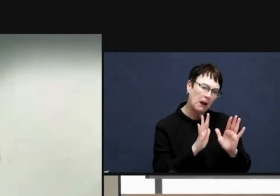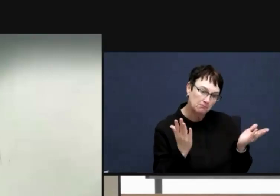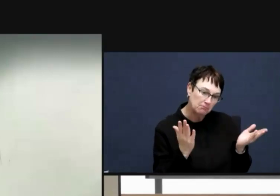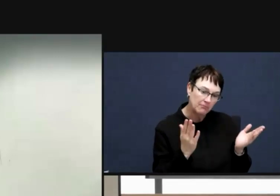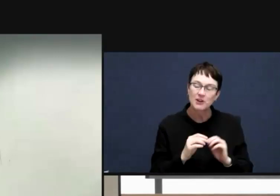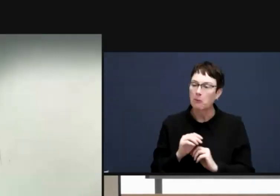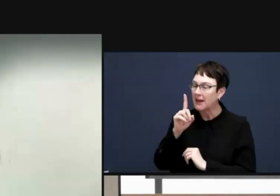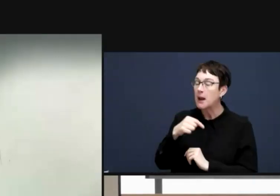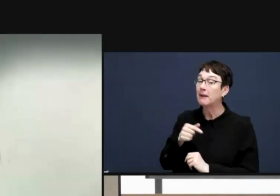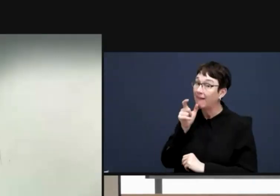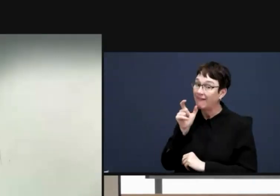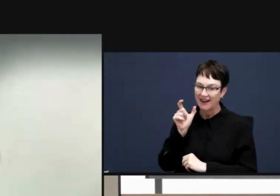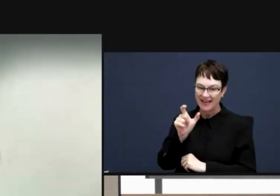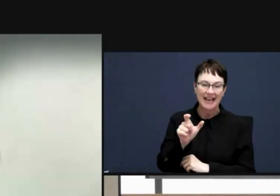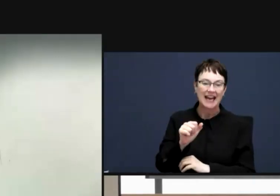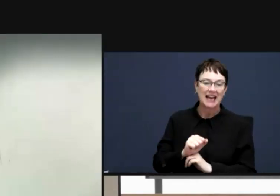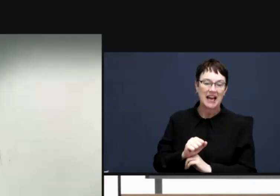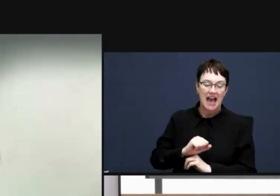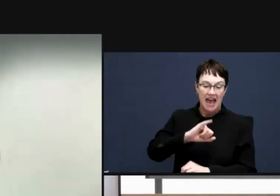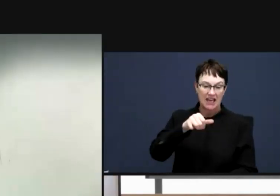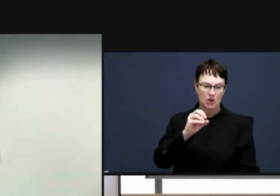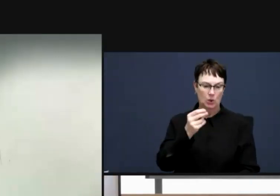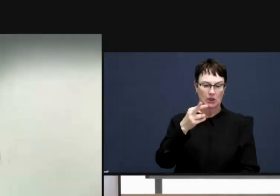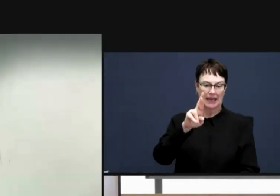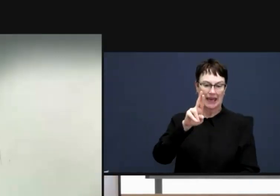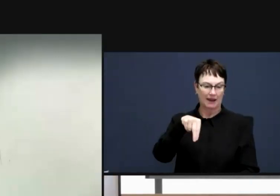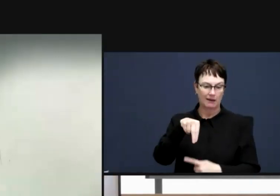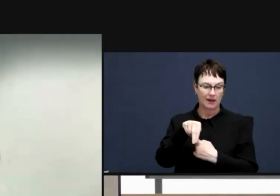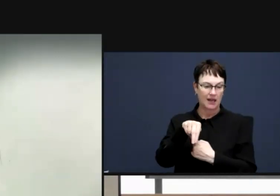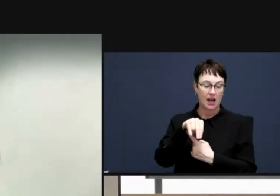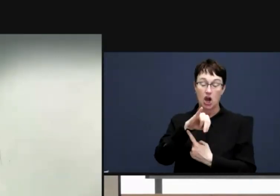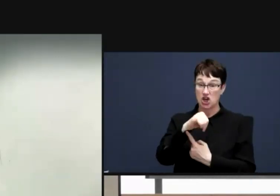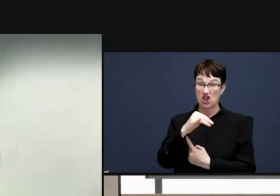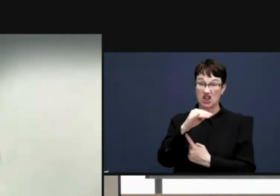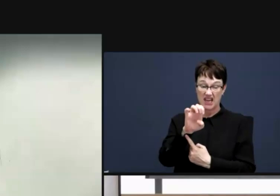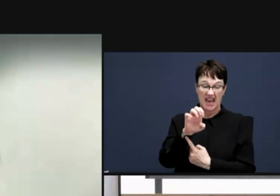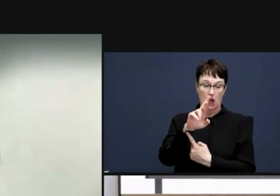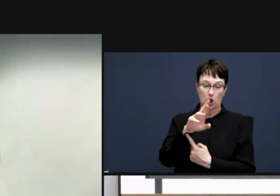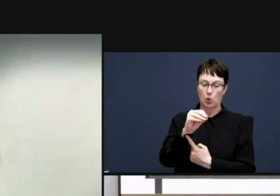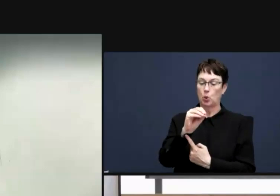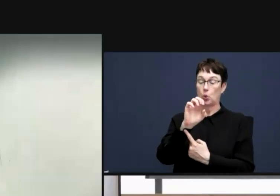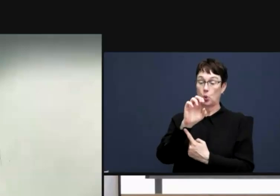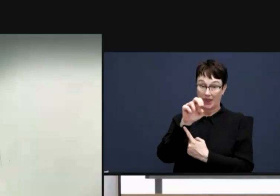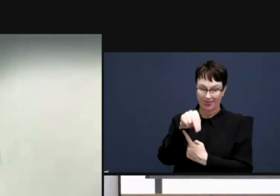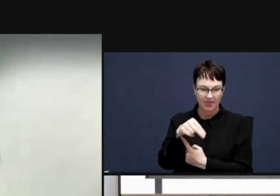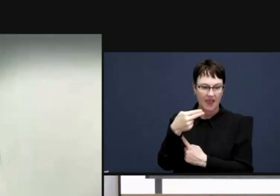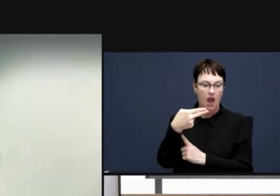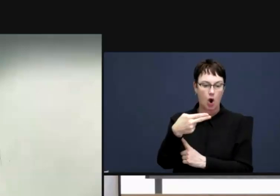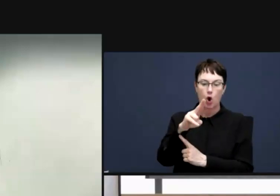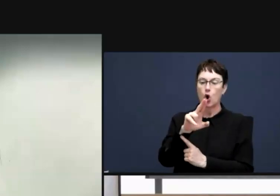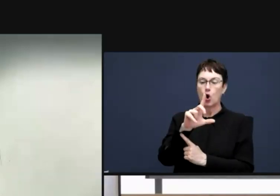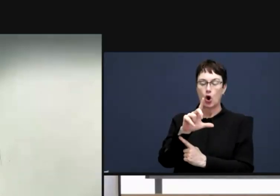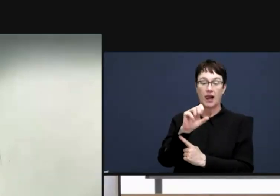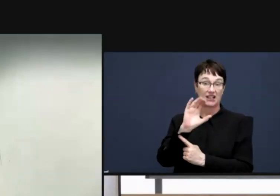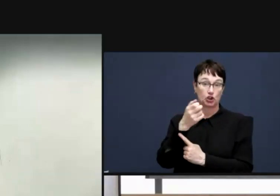name is Jeroen Hulscher. I work for Logius, which is part of the Dutch Ministry of Interior